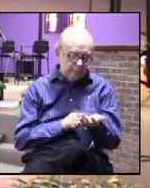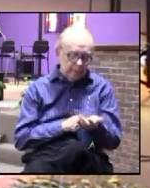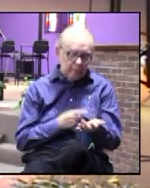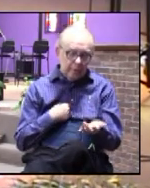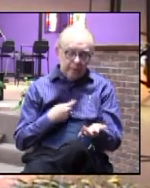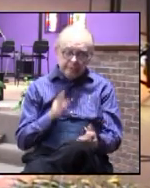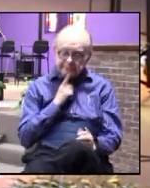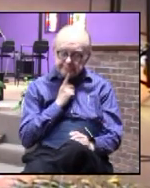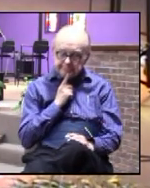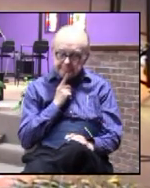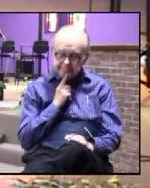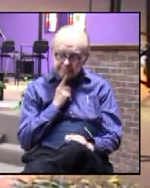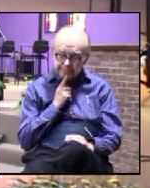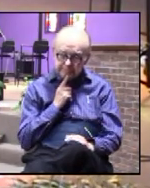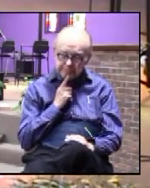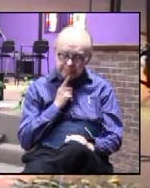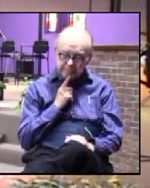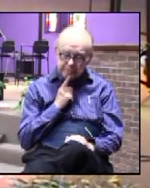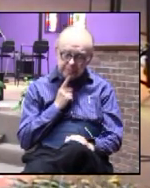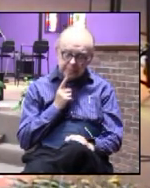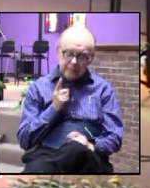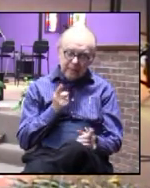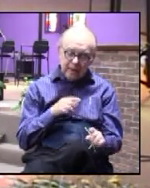so that we can go eat.